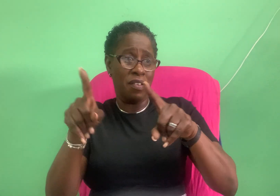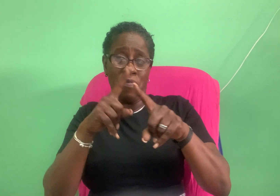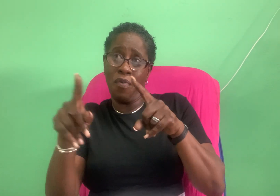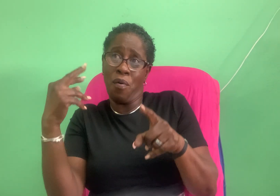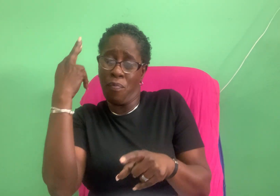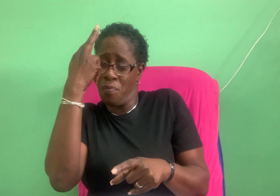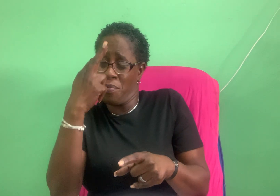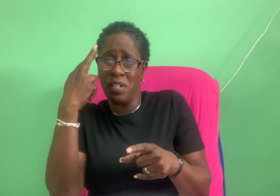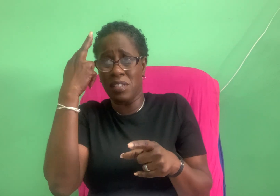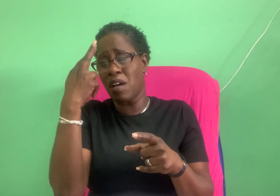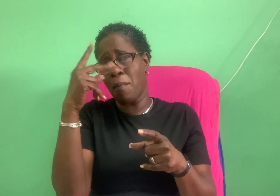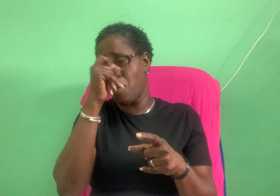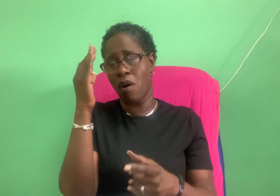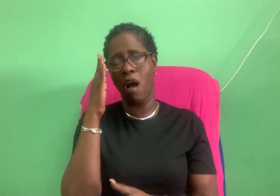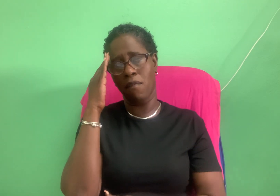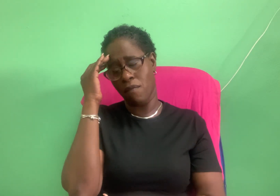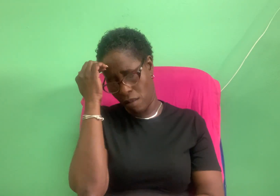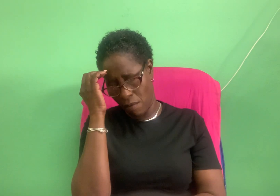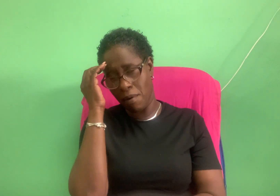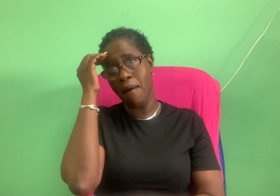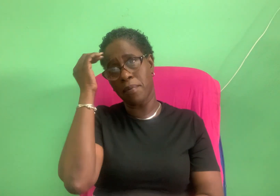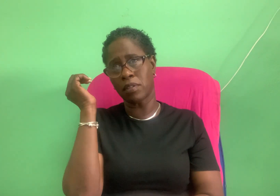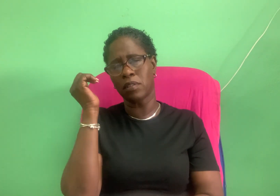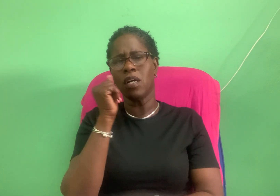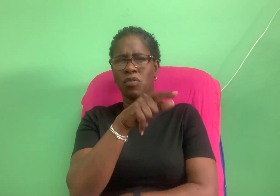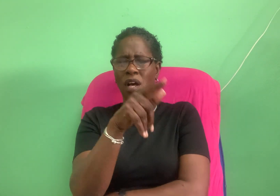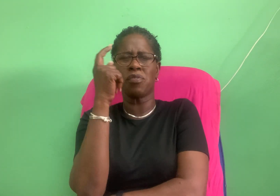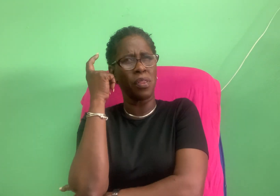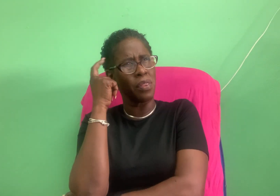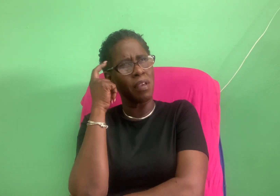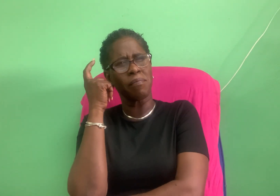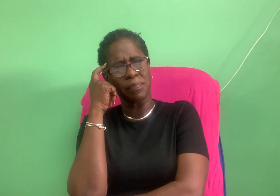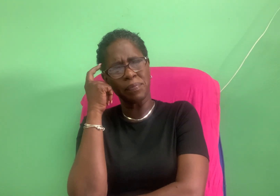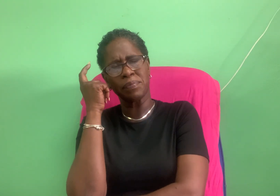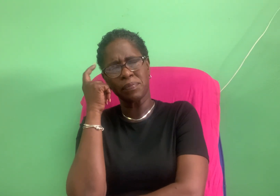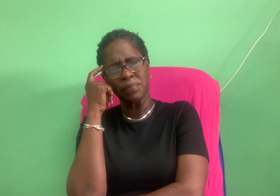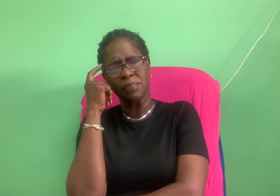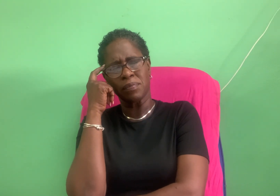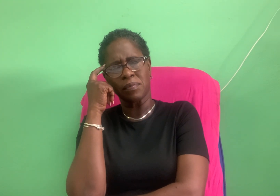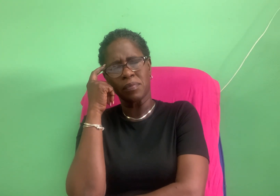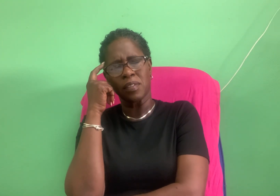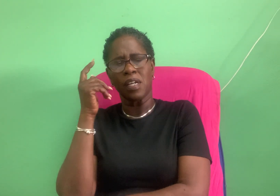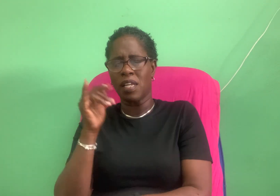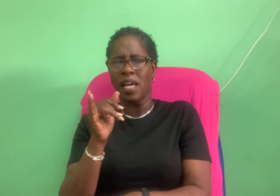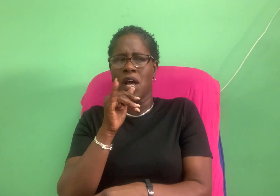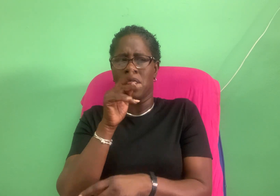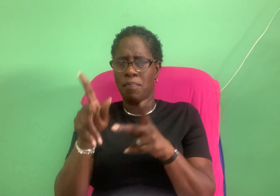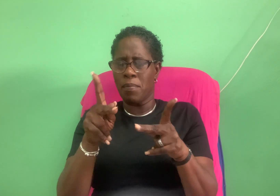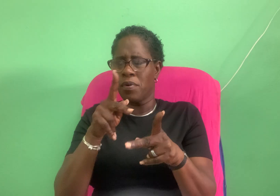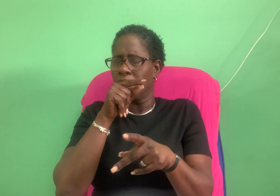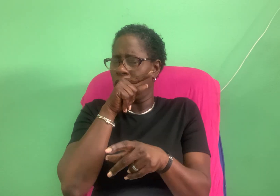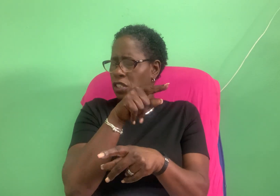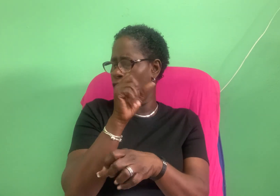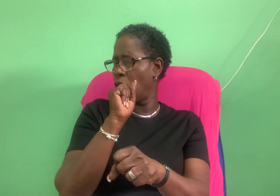was a vulnerability. I think kind of thinking about in our small sample studies of like working